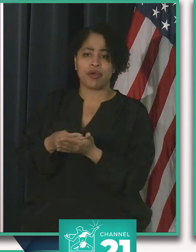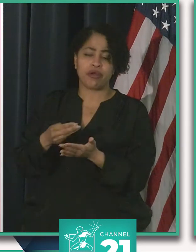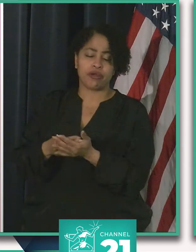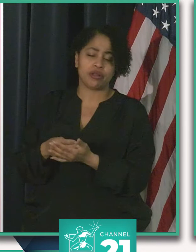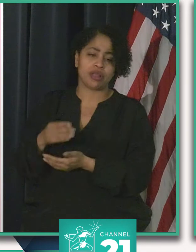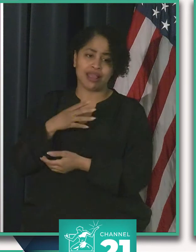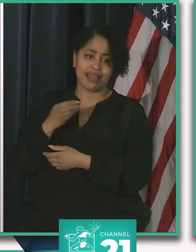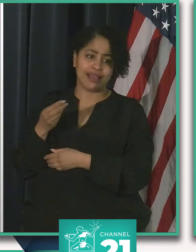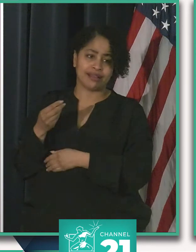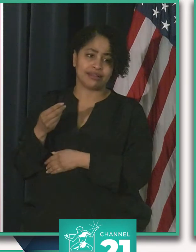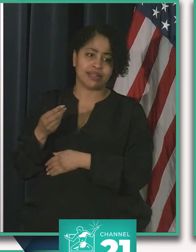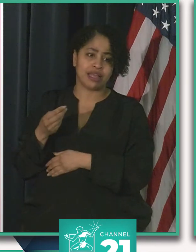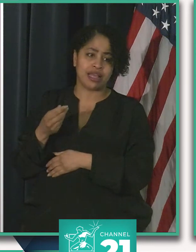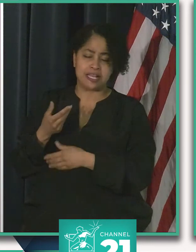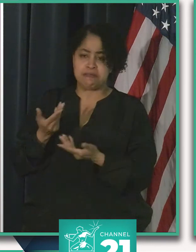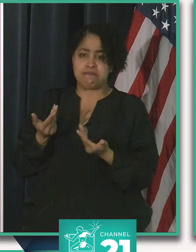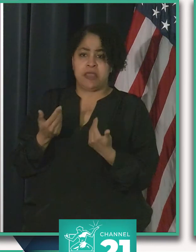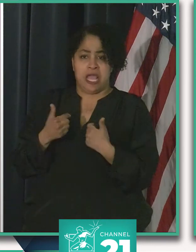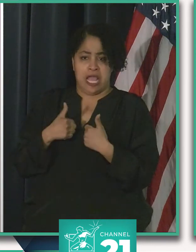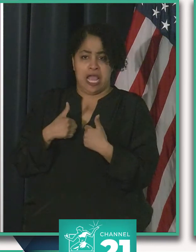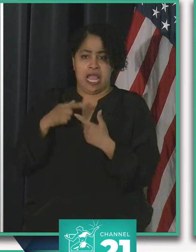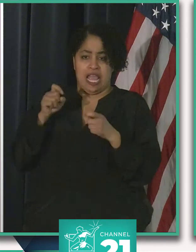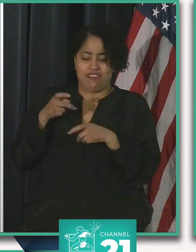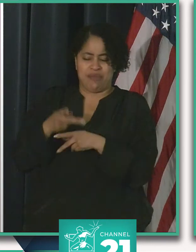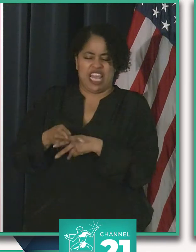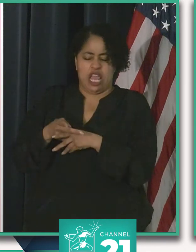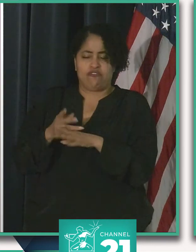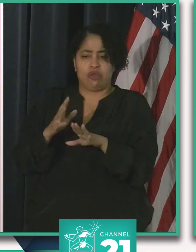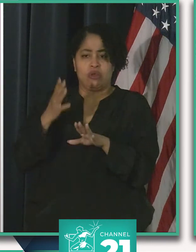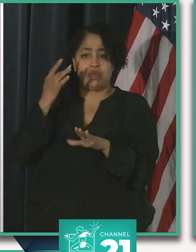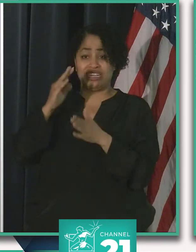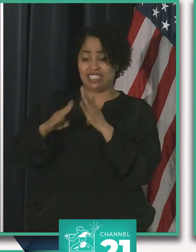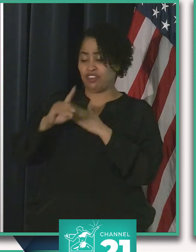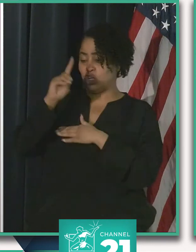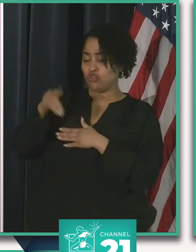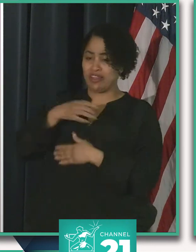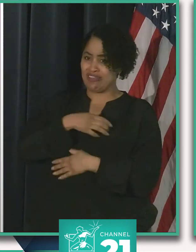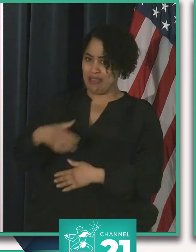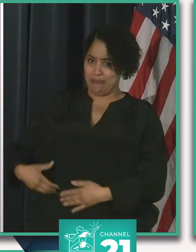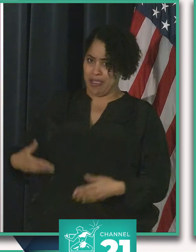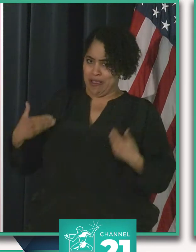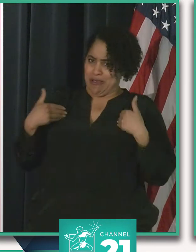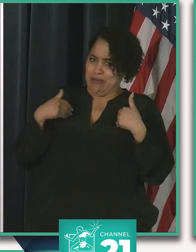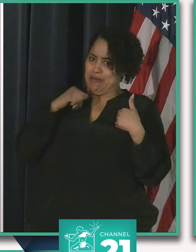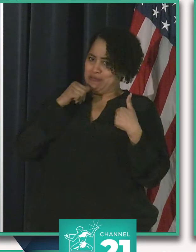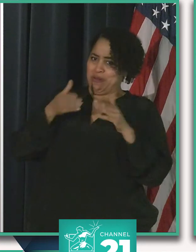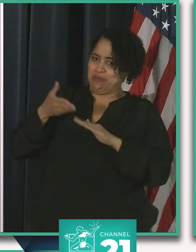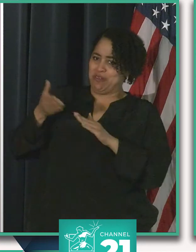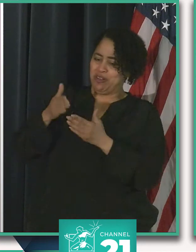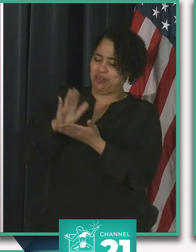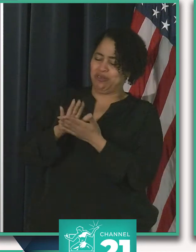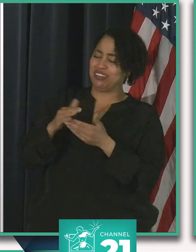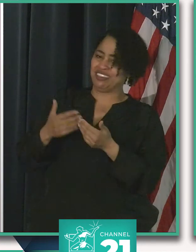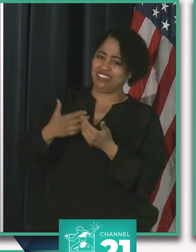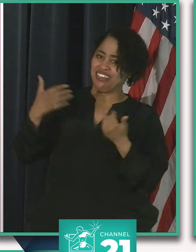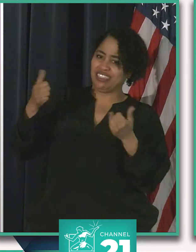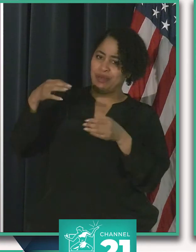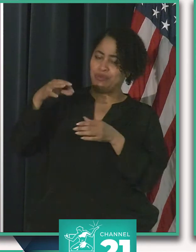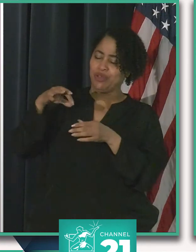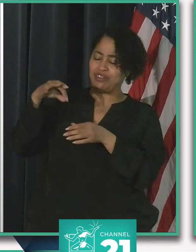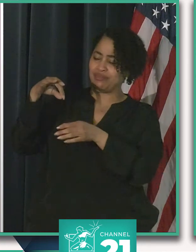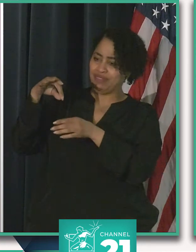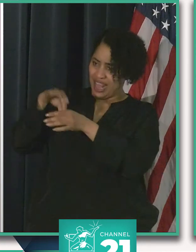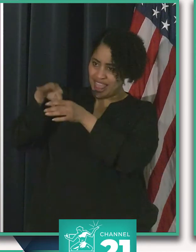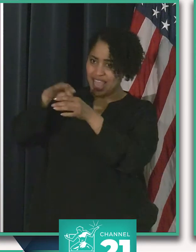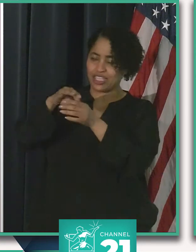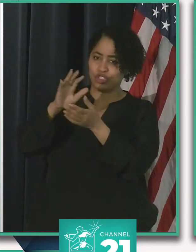And I have to be careful because in the city of Detroit, the mayor does not run the school system. There's a separately elected school board, and I respect